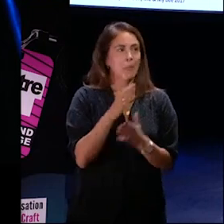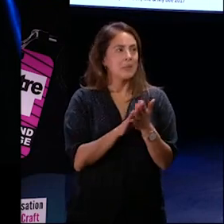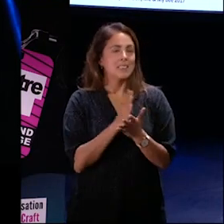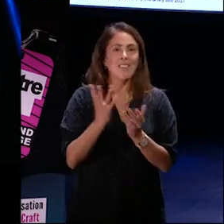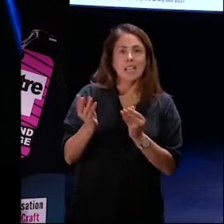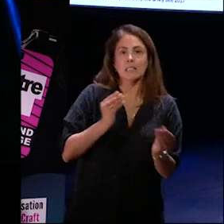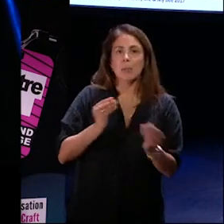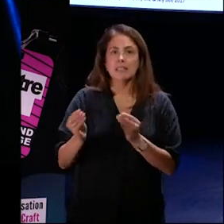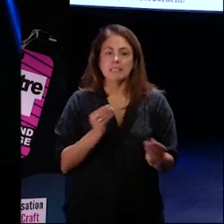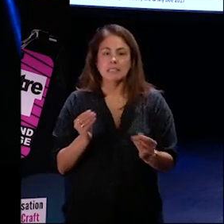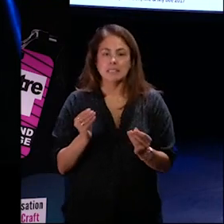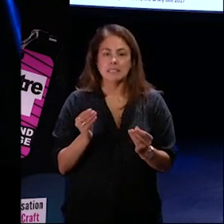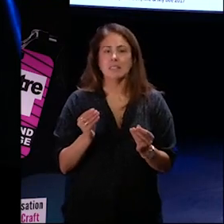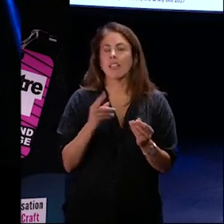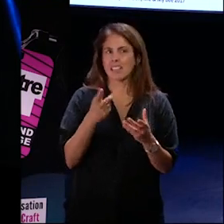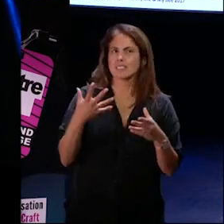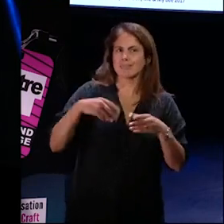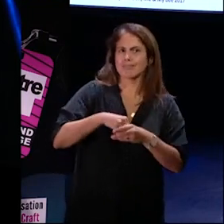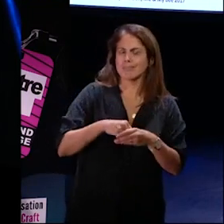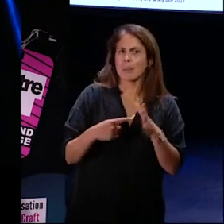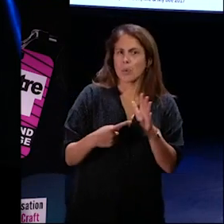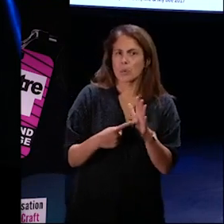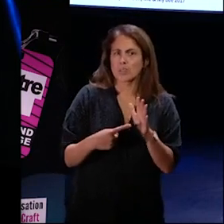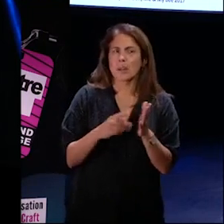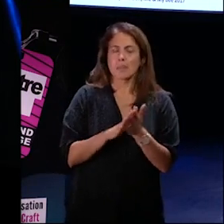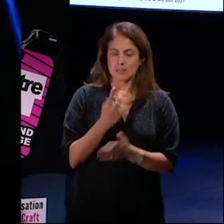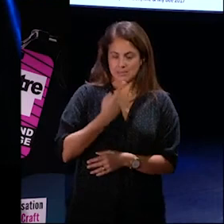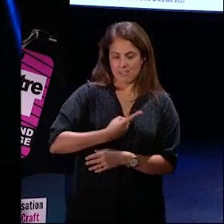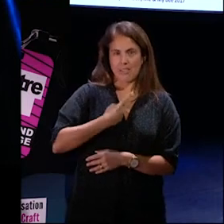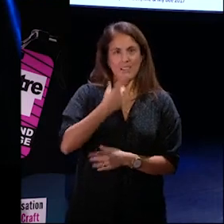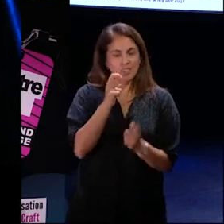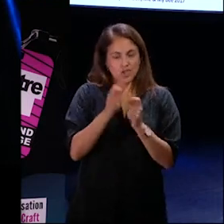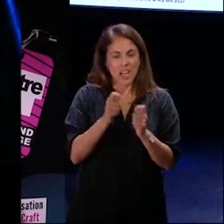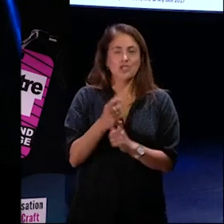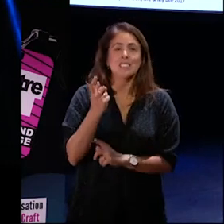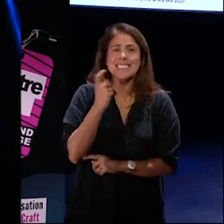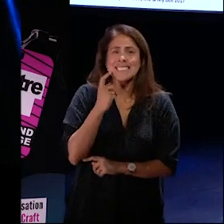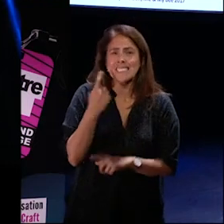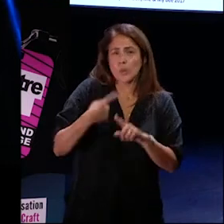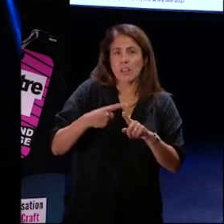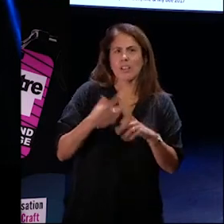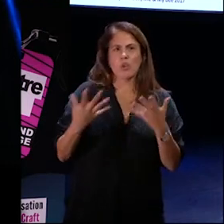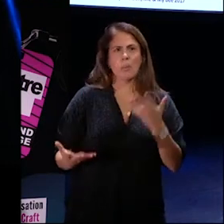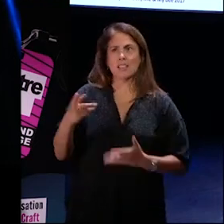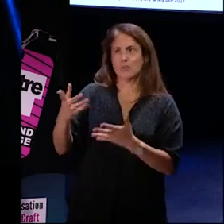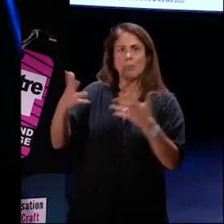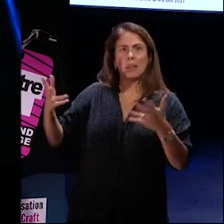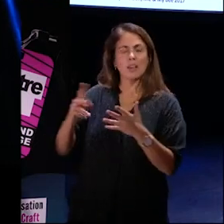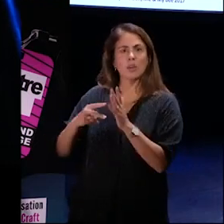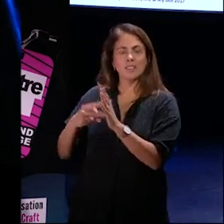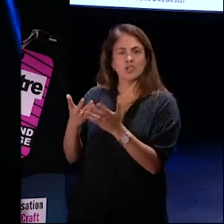flexibility is a really big part of that, and it means that we're able to make changes much more quickly than a bigger organisation.